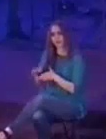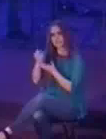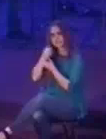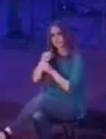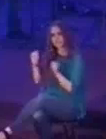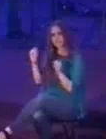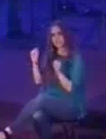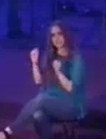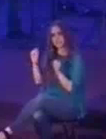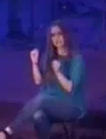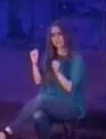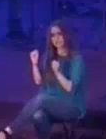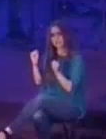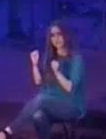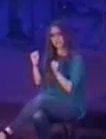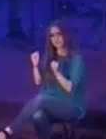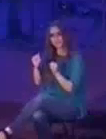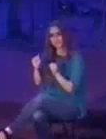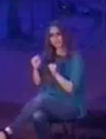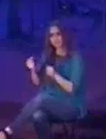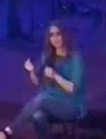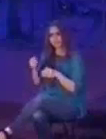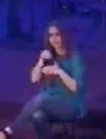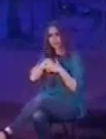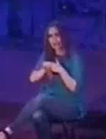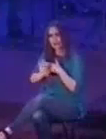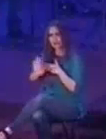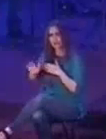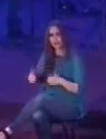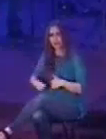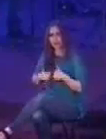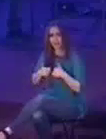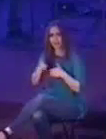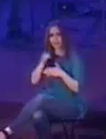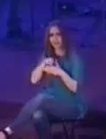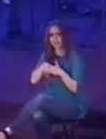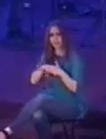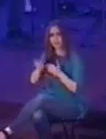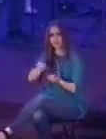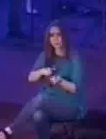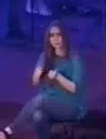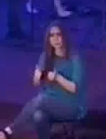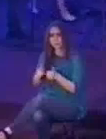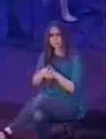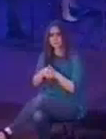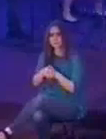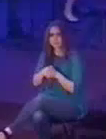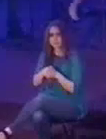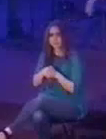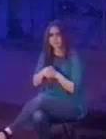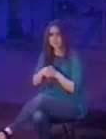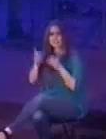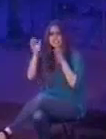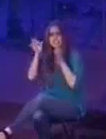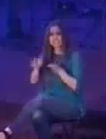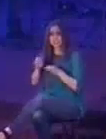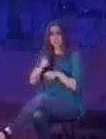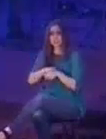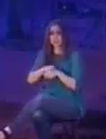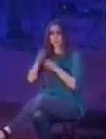salvation come into your life in the baptistry here. So it's decision time, and I hope we all make a decision to use our